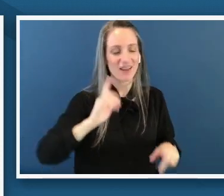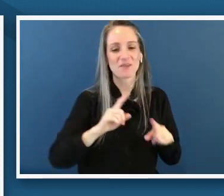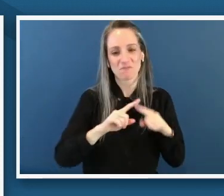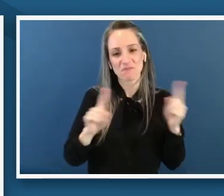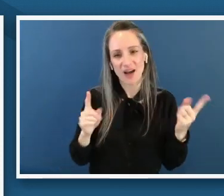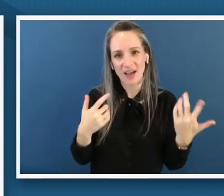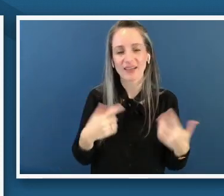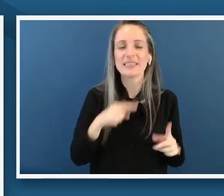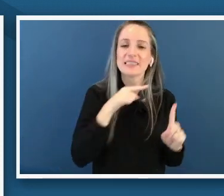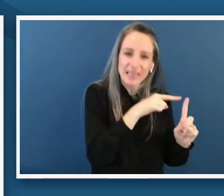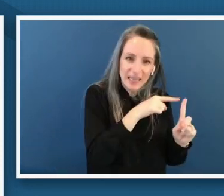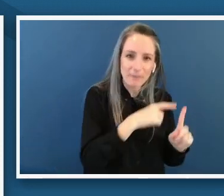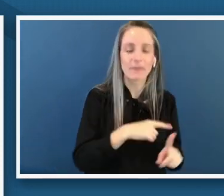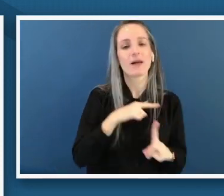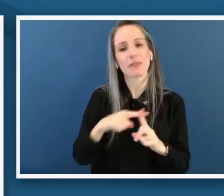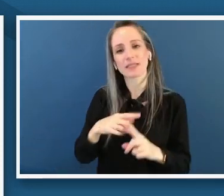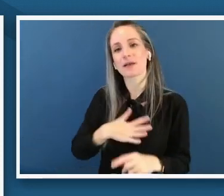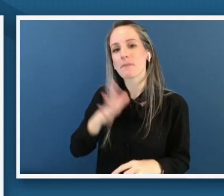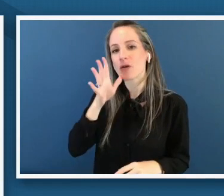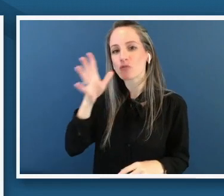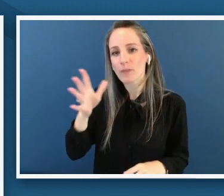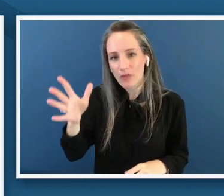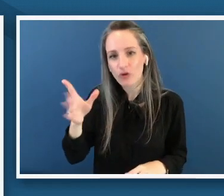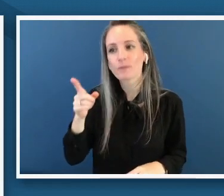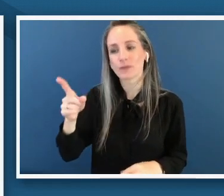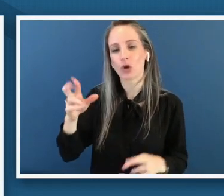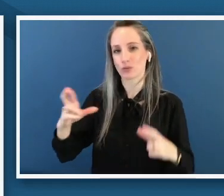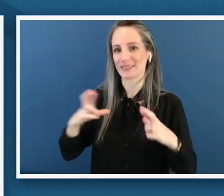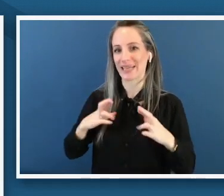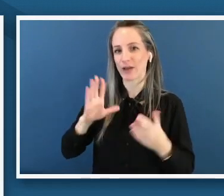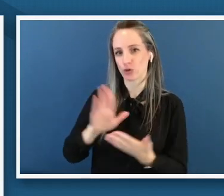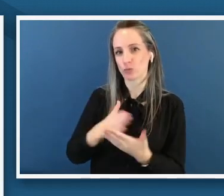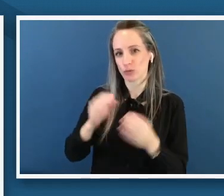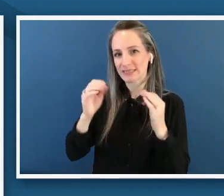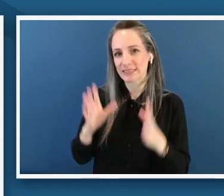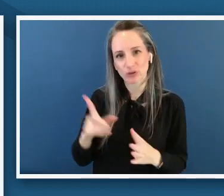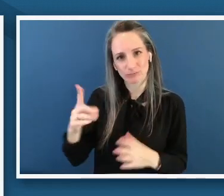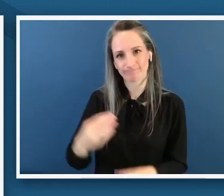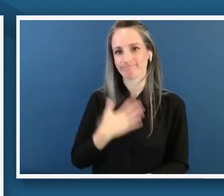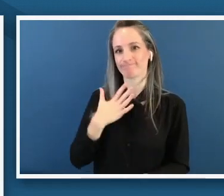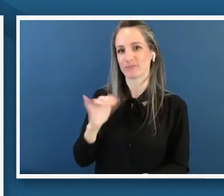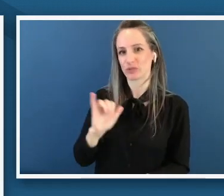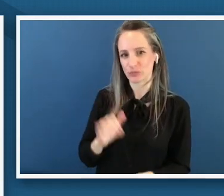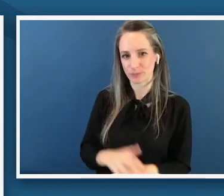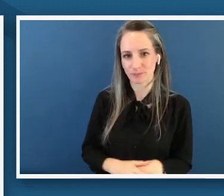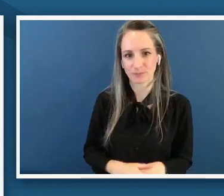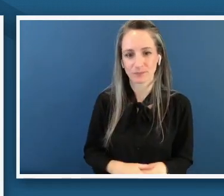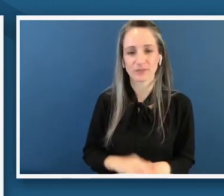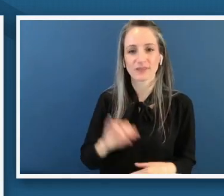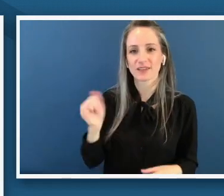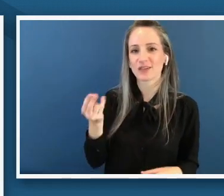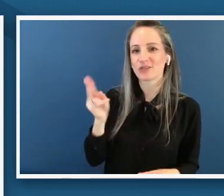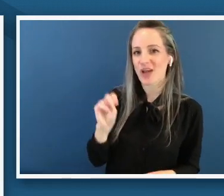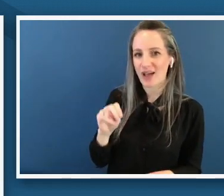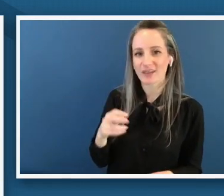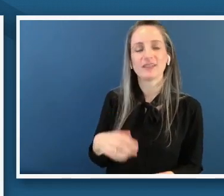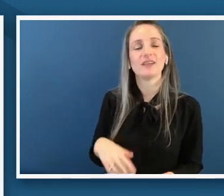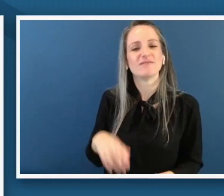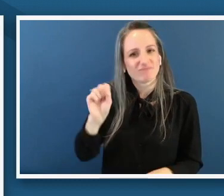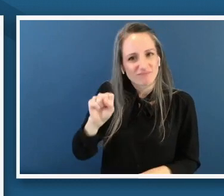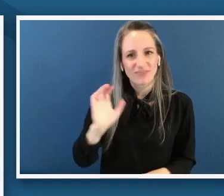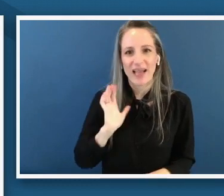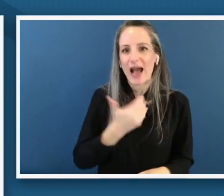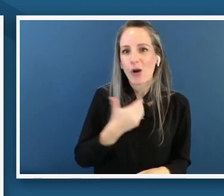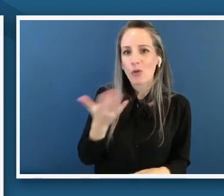grandmother, who was a retired music teacher. No one like our own family to help us find our voices and